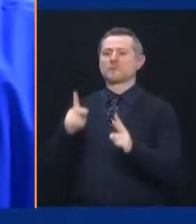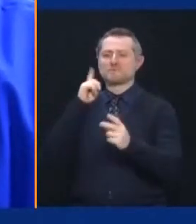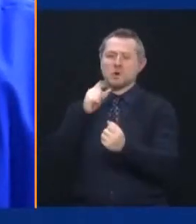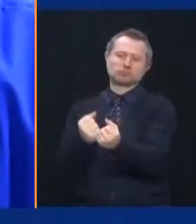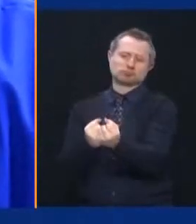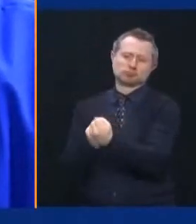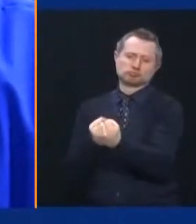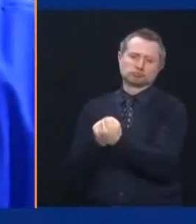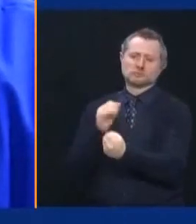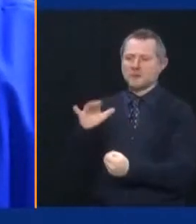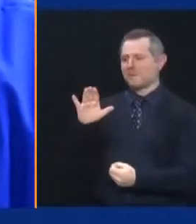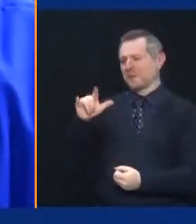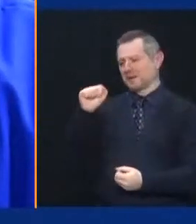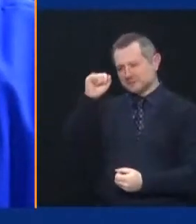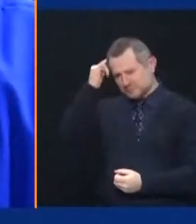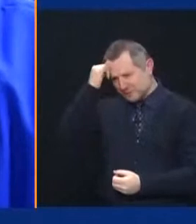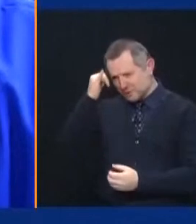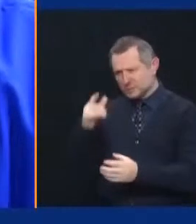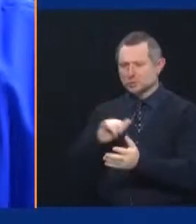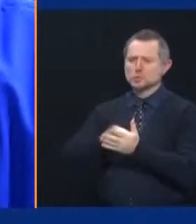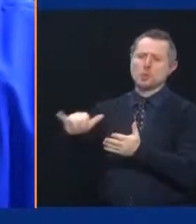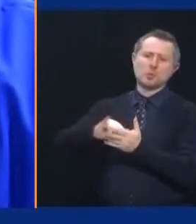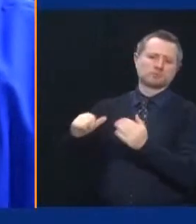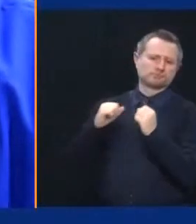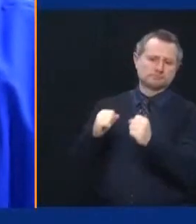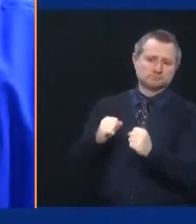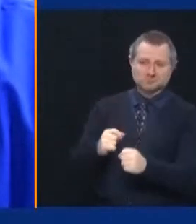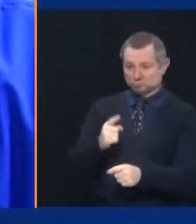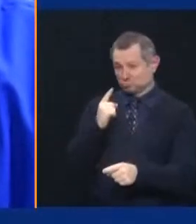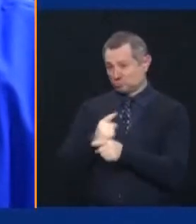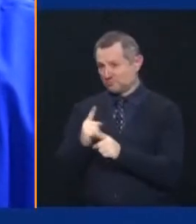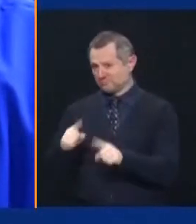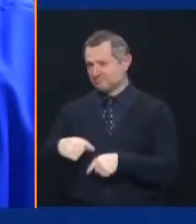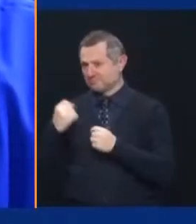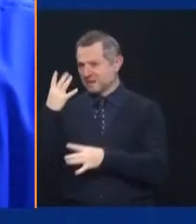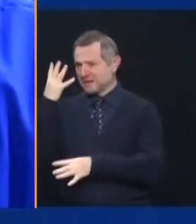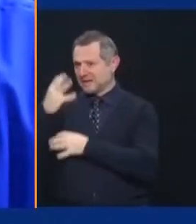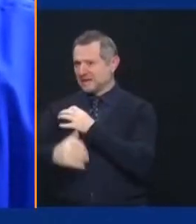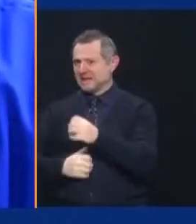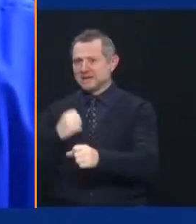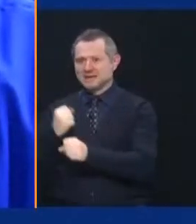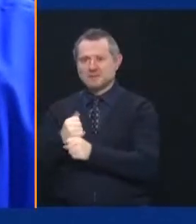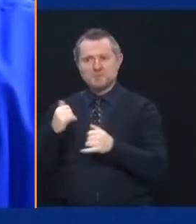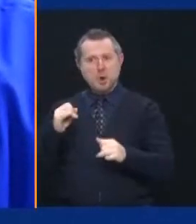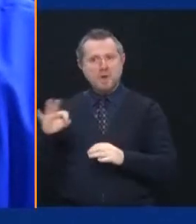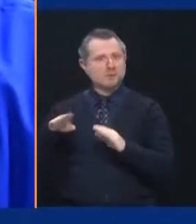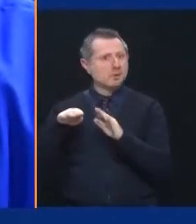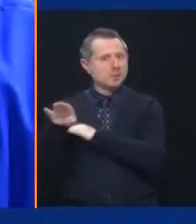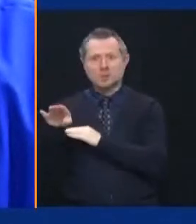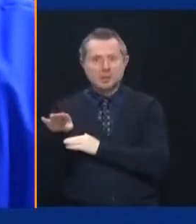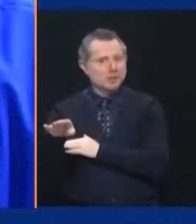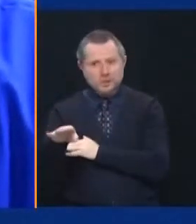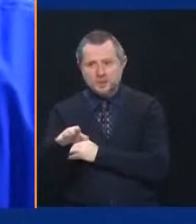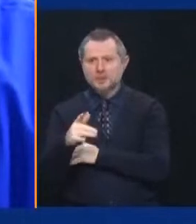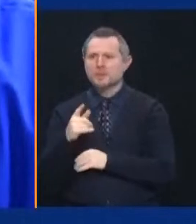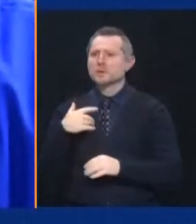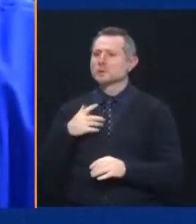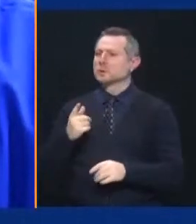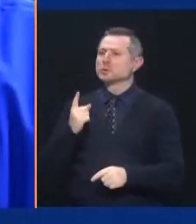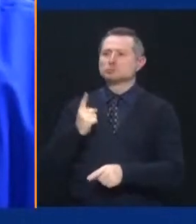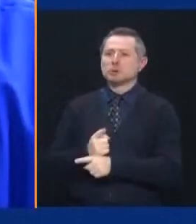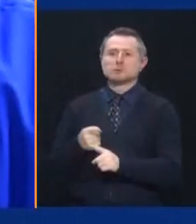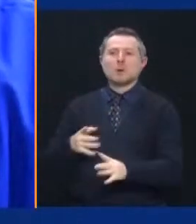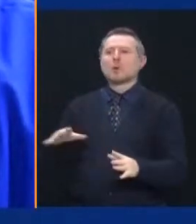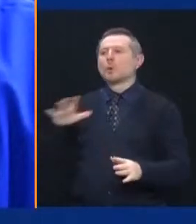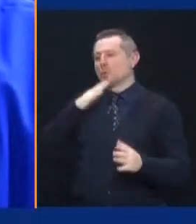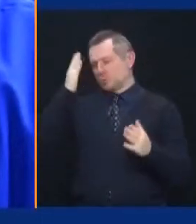New York. You're right, it's been a lot of years. And the message is right. Everybody gets it. It's a